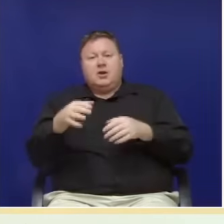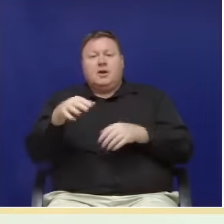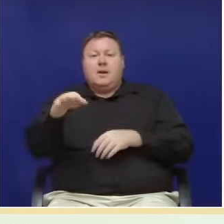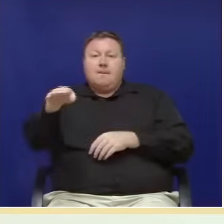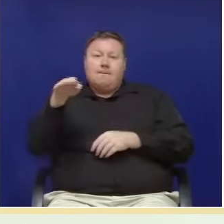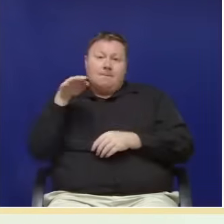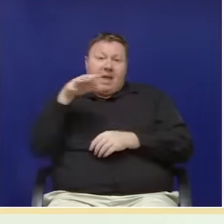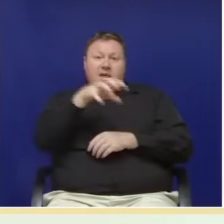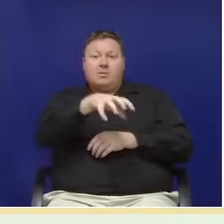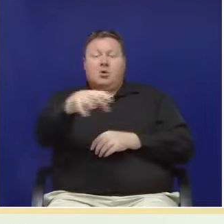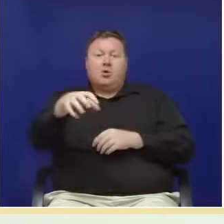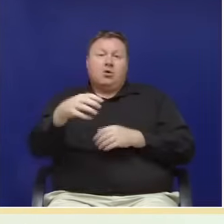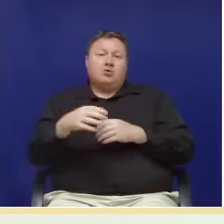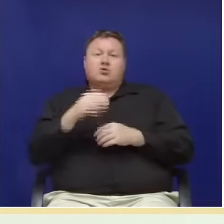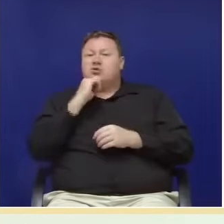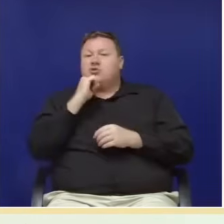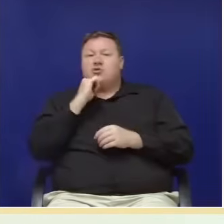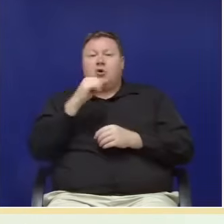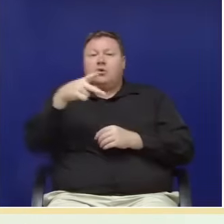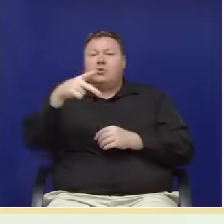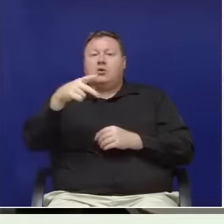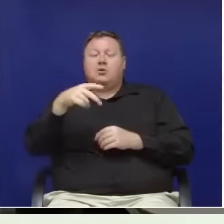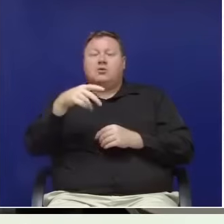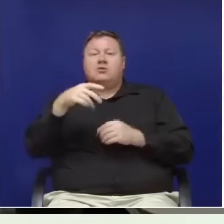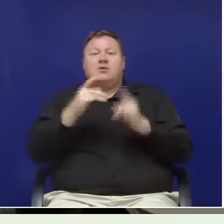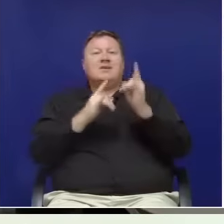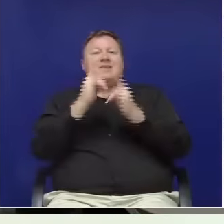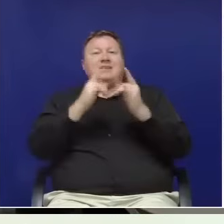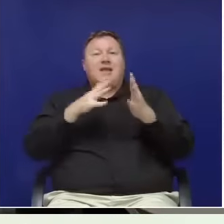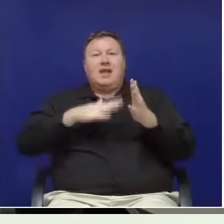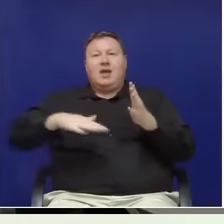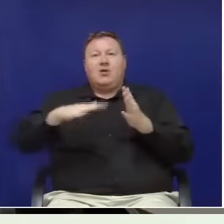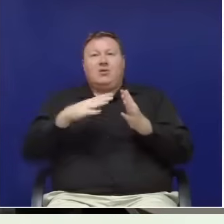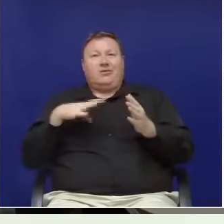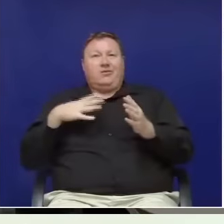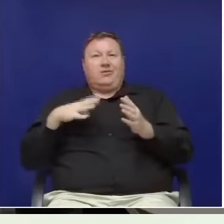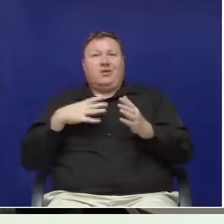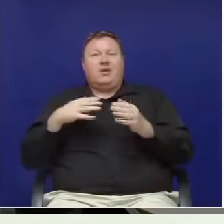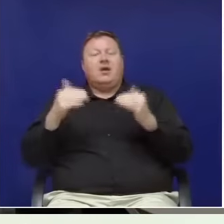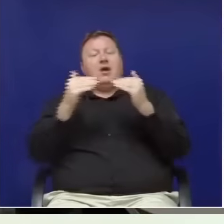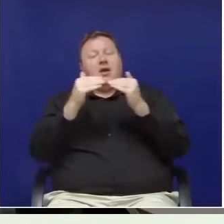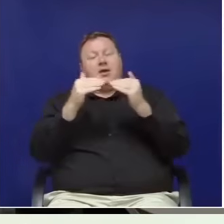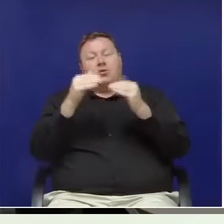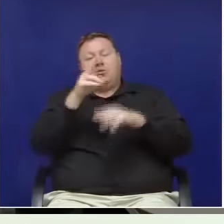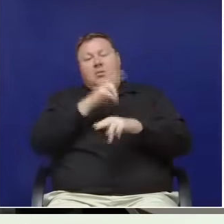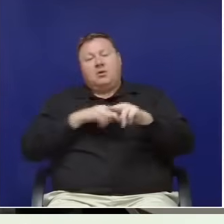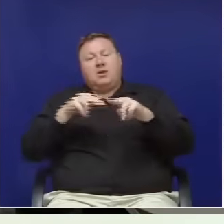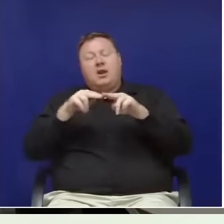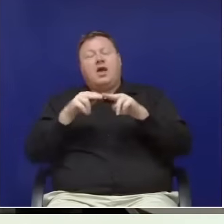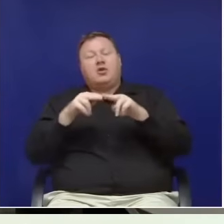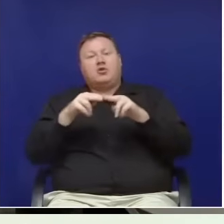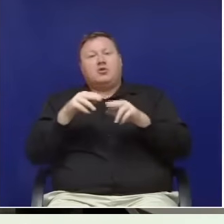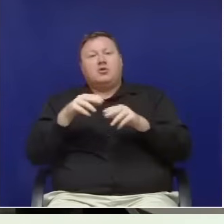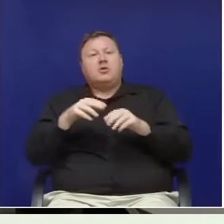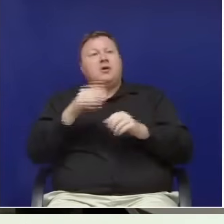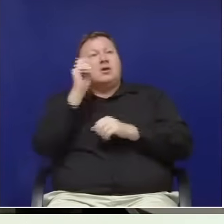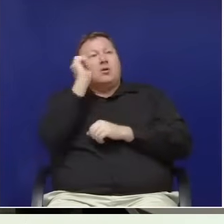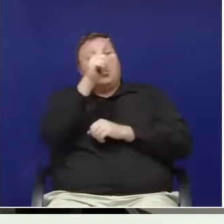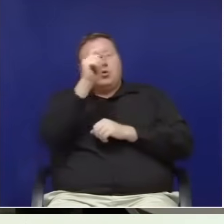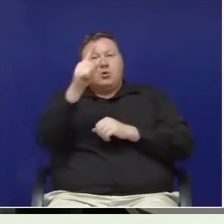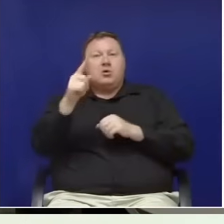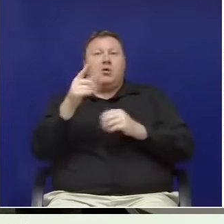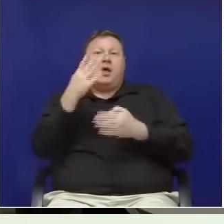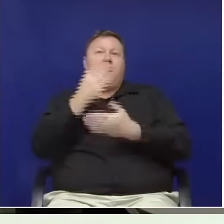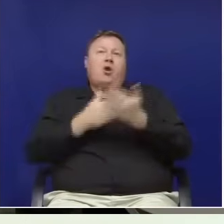rollout moves beyond pilot and metropolitan areas to achieve equitable national coverage, including rural and